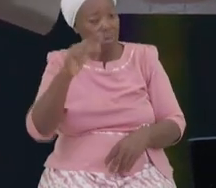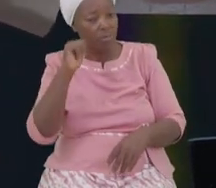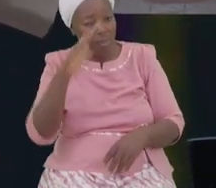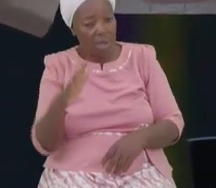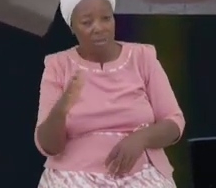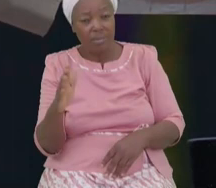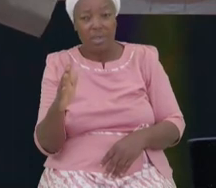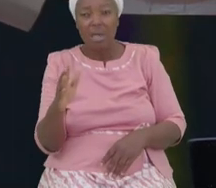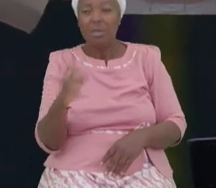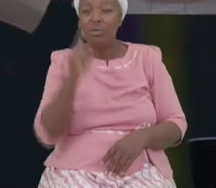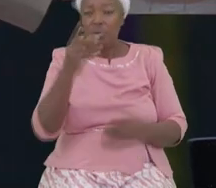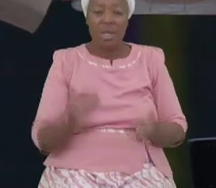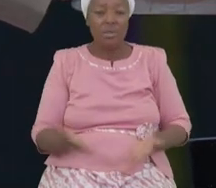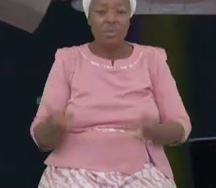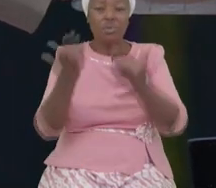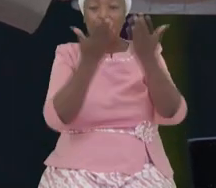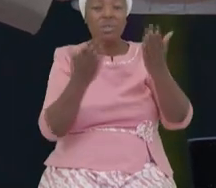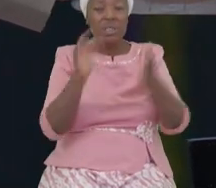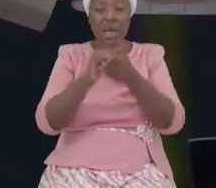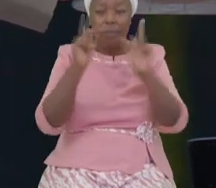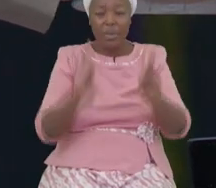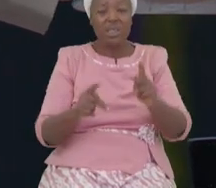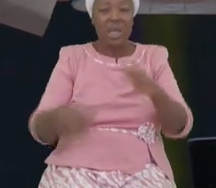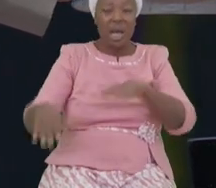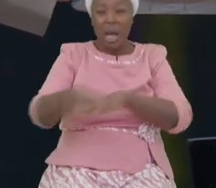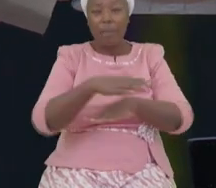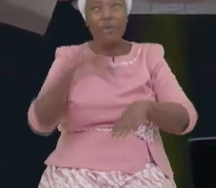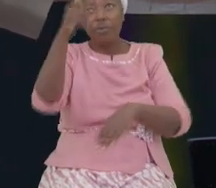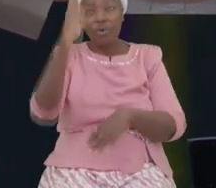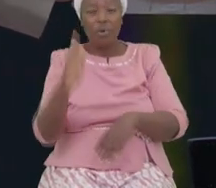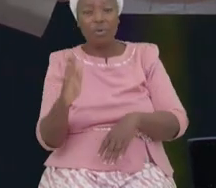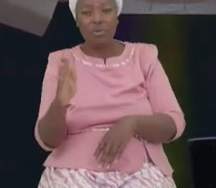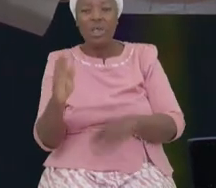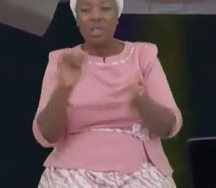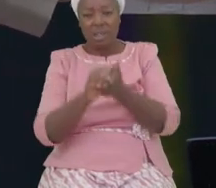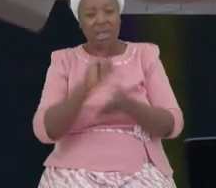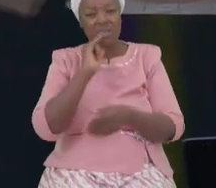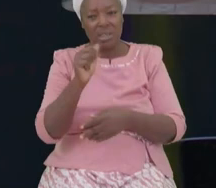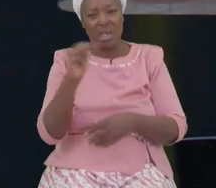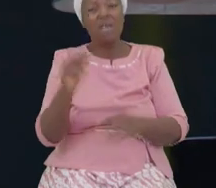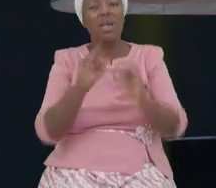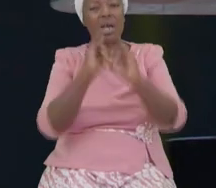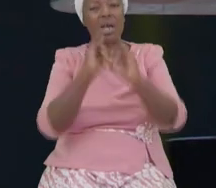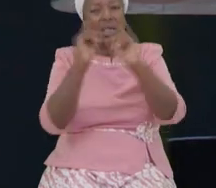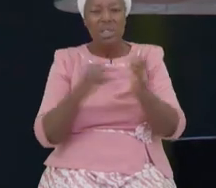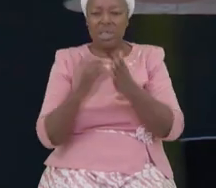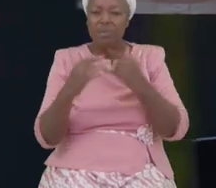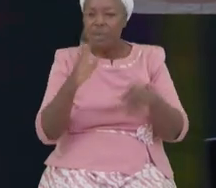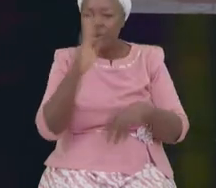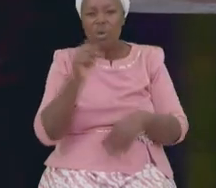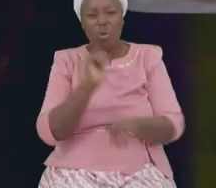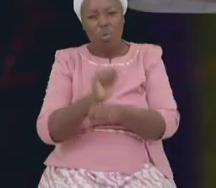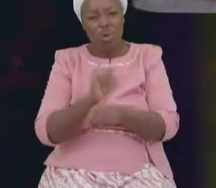woman. Exalt him, exalt her above God. That's an idol. It might be your job,